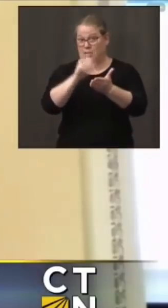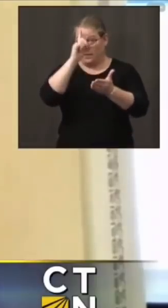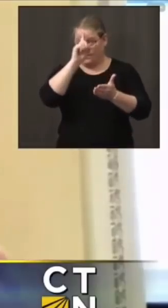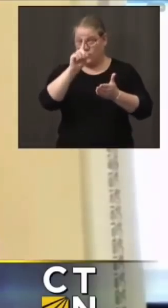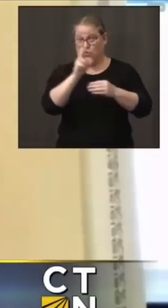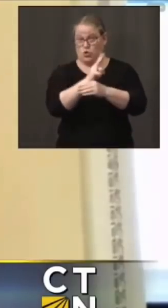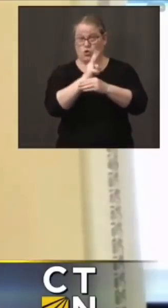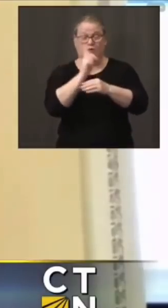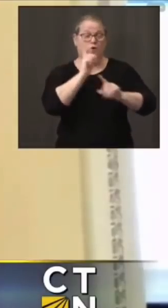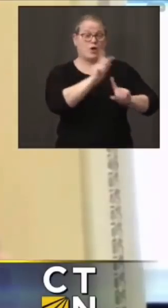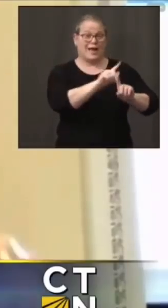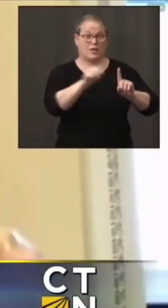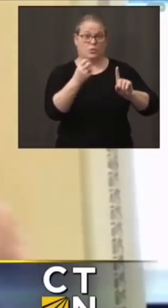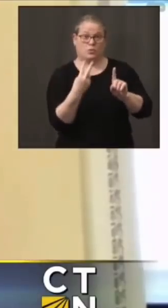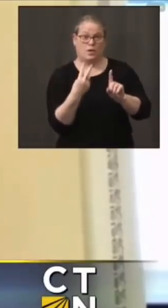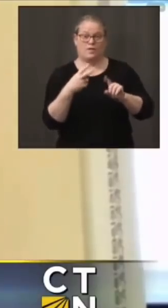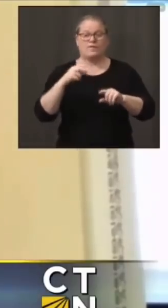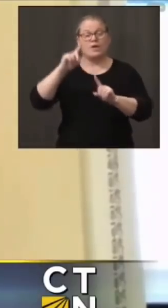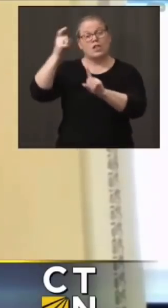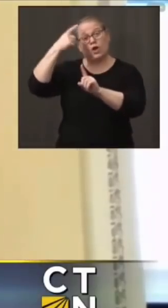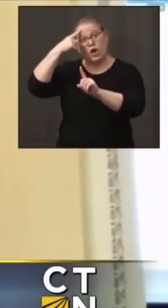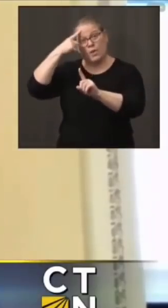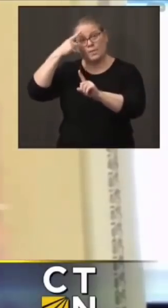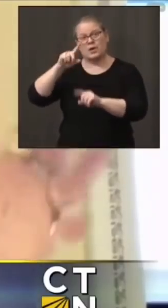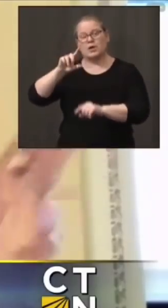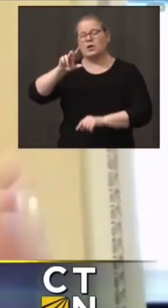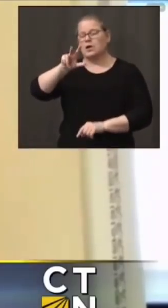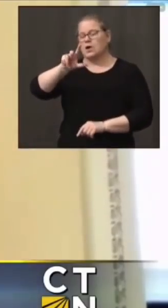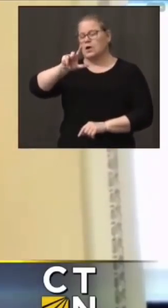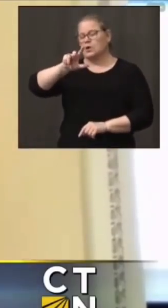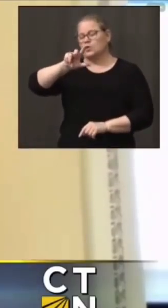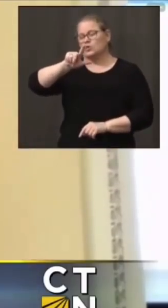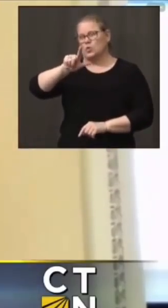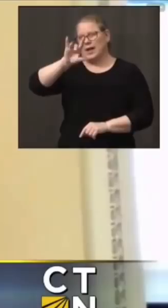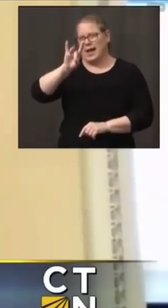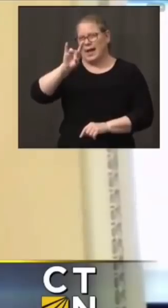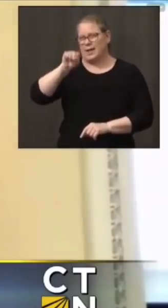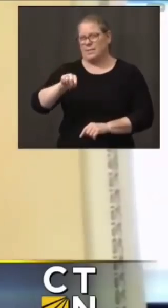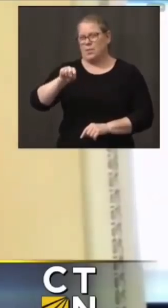fund is $28.1 million, and the higher ed, as I said, is